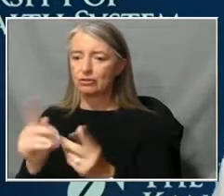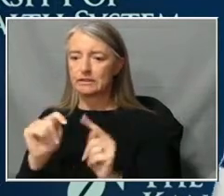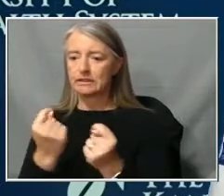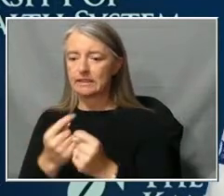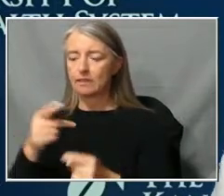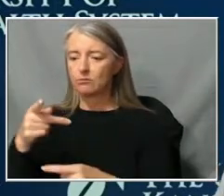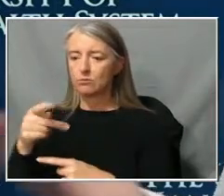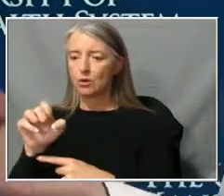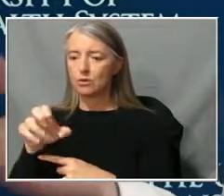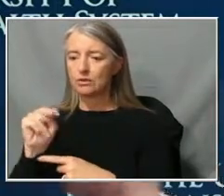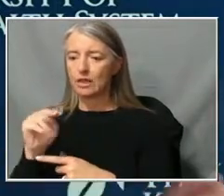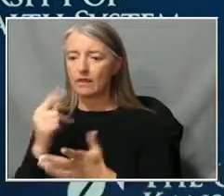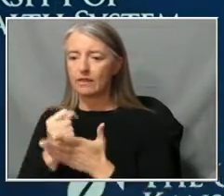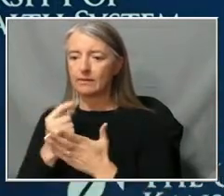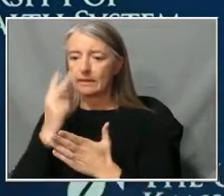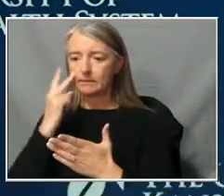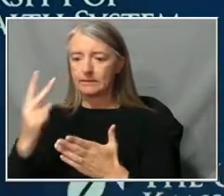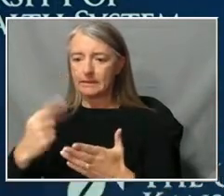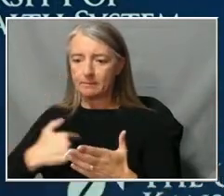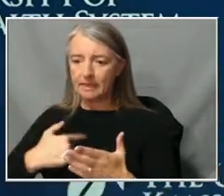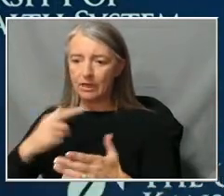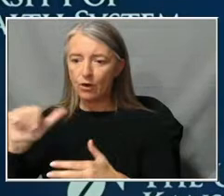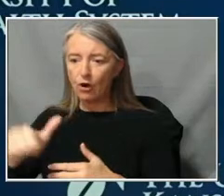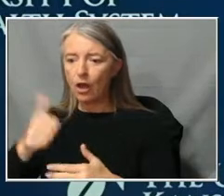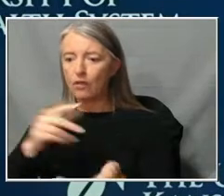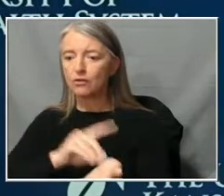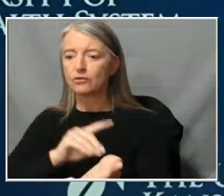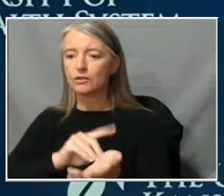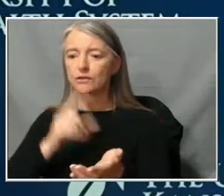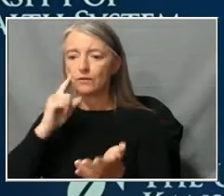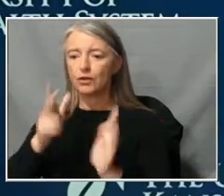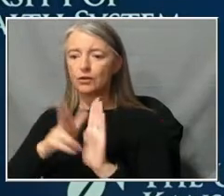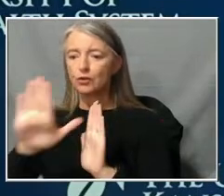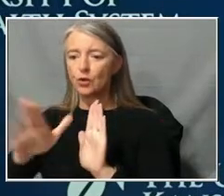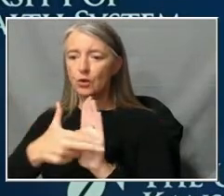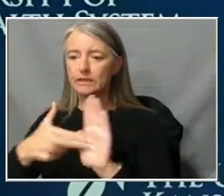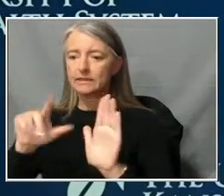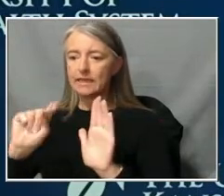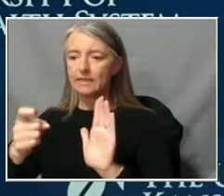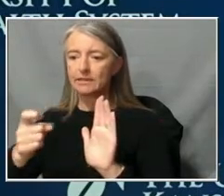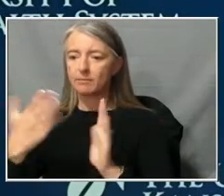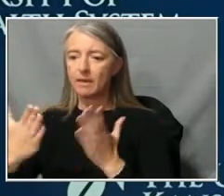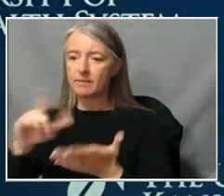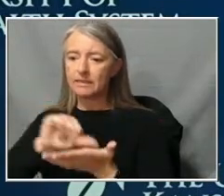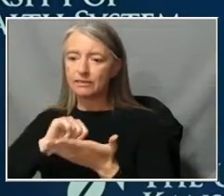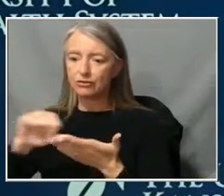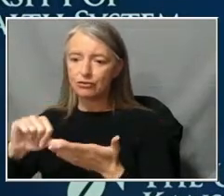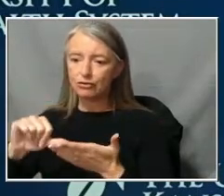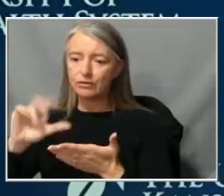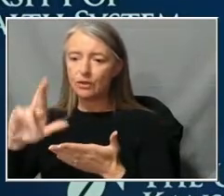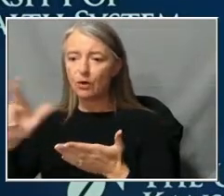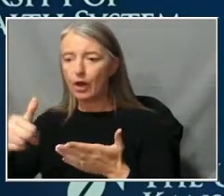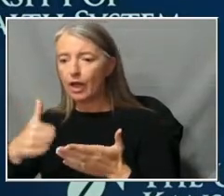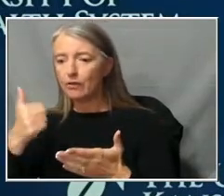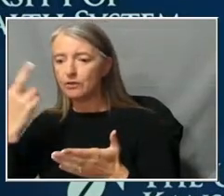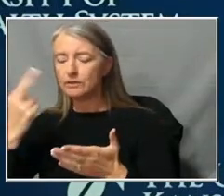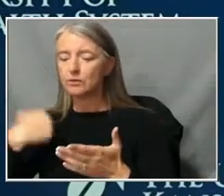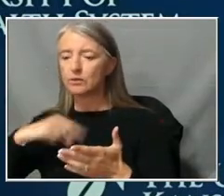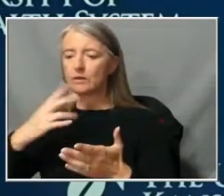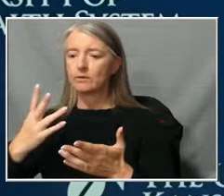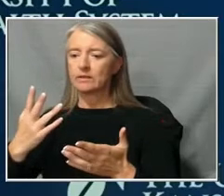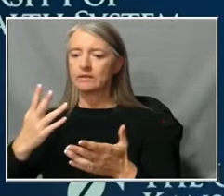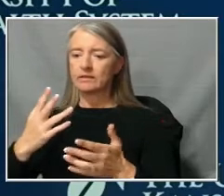and they may come to see me or Dr. Rotondo, and we'll say, well, for your diagnosis, maybe you need surgery, for your diagnosis, you need something else, and we'll get them. So